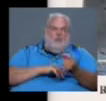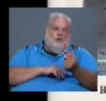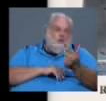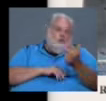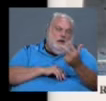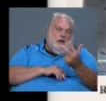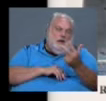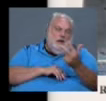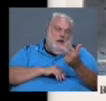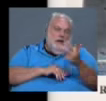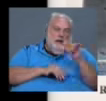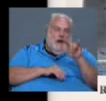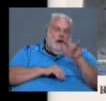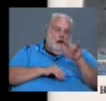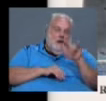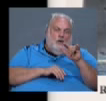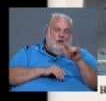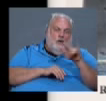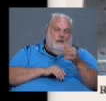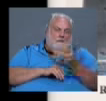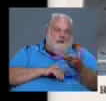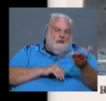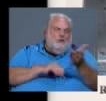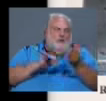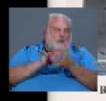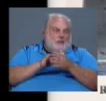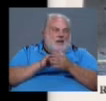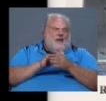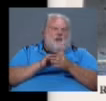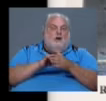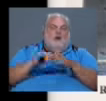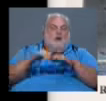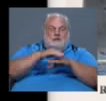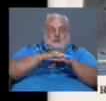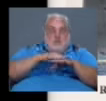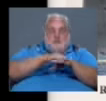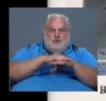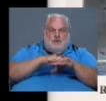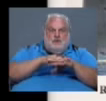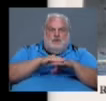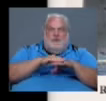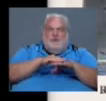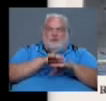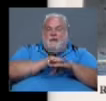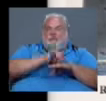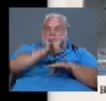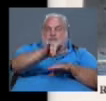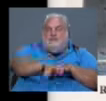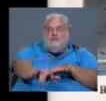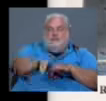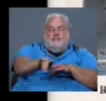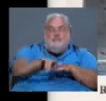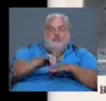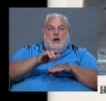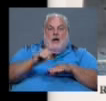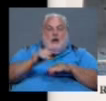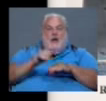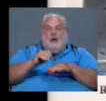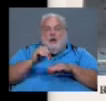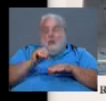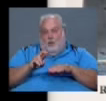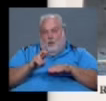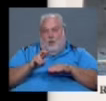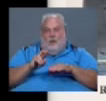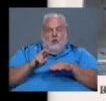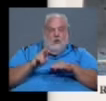vehicles. And then we'll also have remote vehicles that are surface and subsurface that we can deploy from the ship. That'll give us the capability to deploy